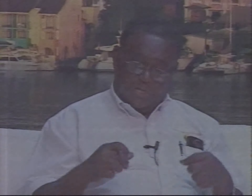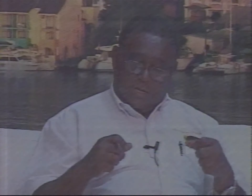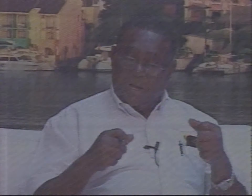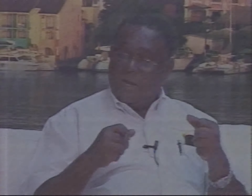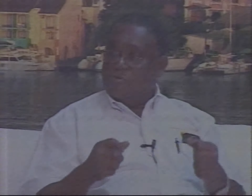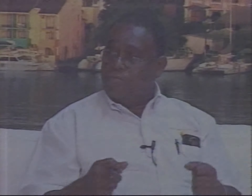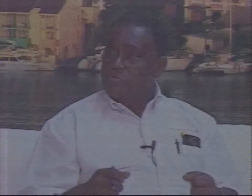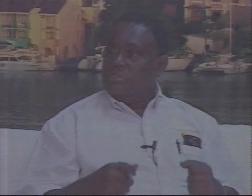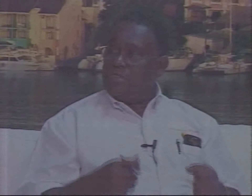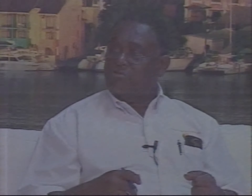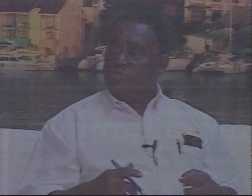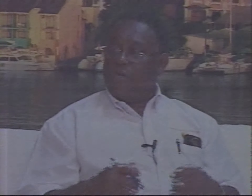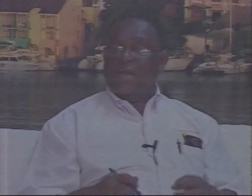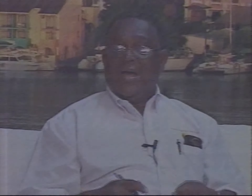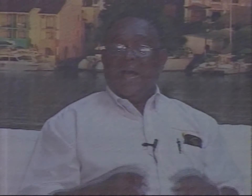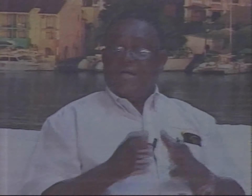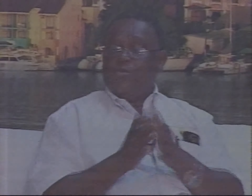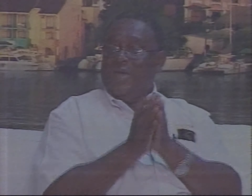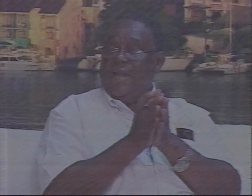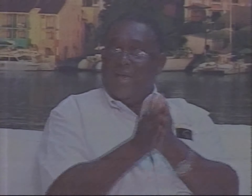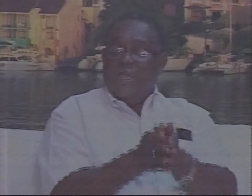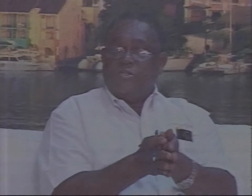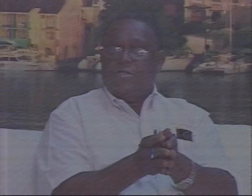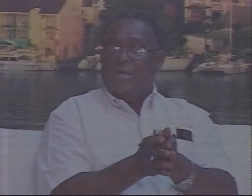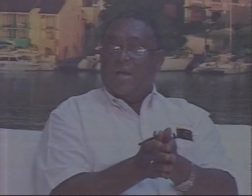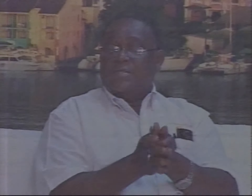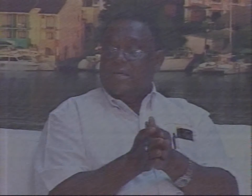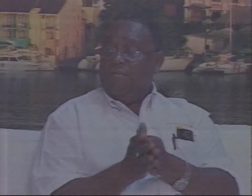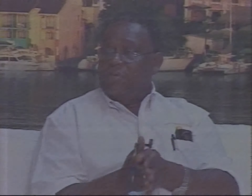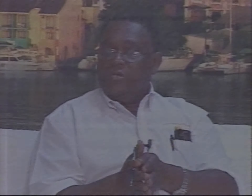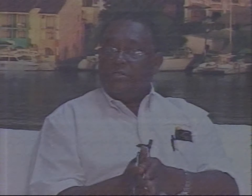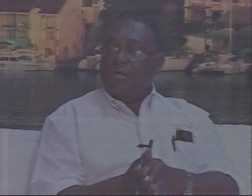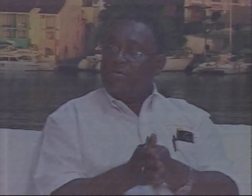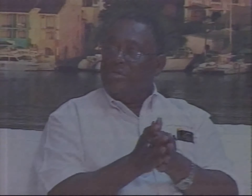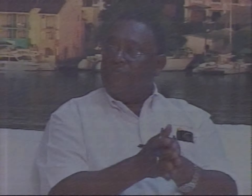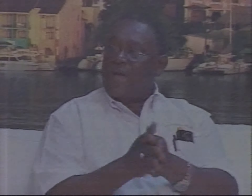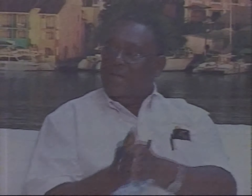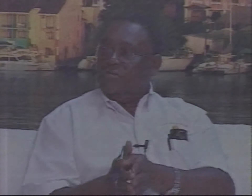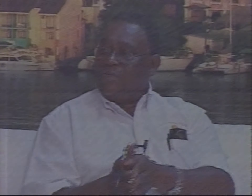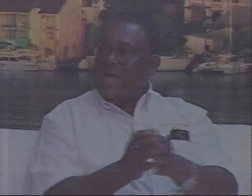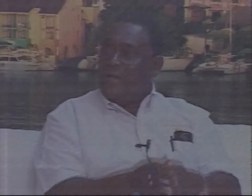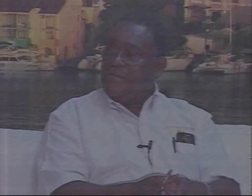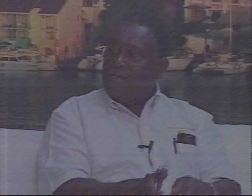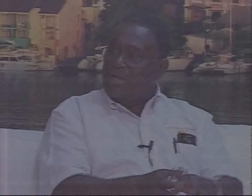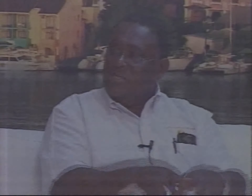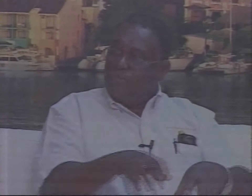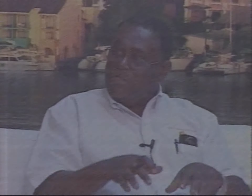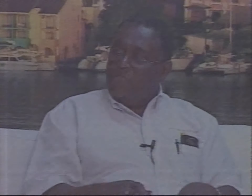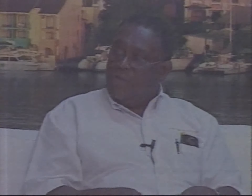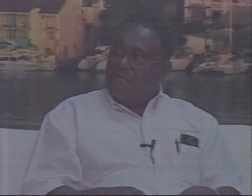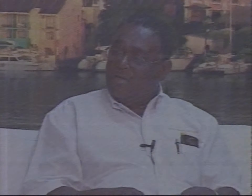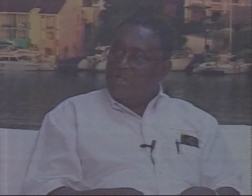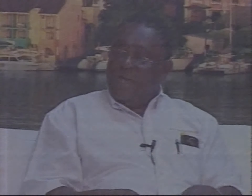technology, agro-process, etc., so that as we engage and send invitations out to the different islands, we target these